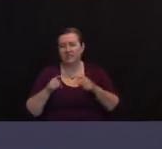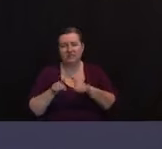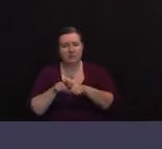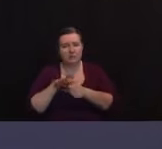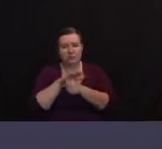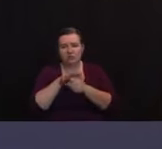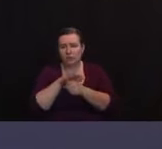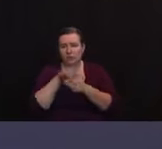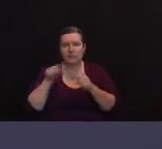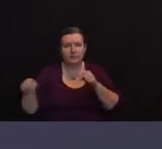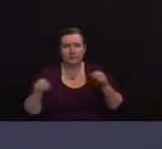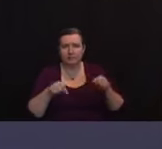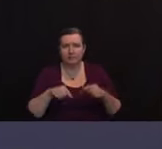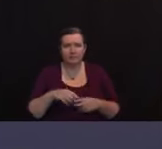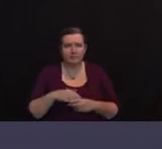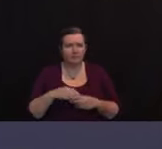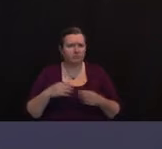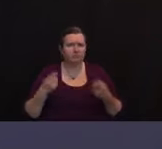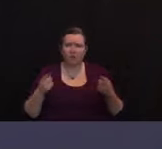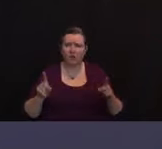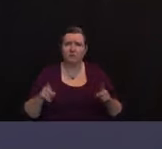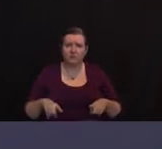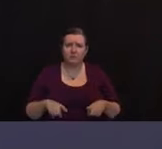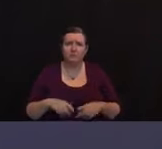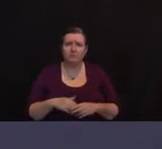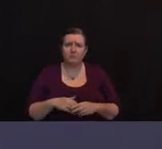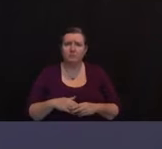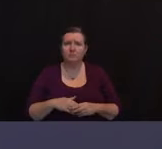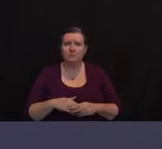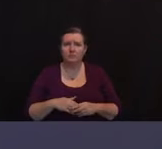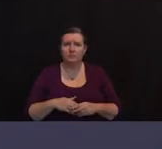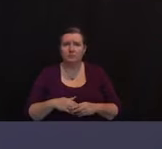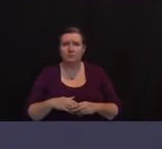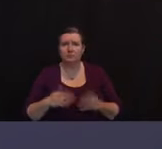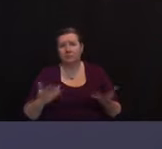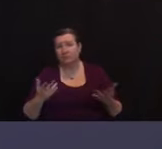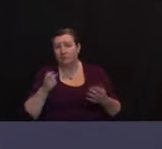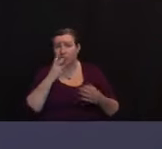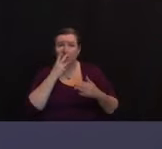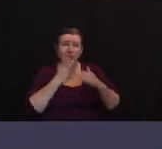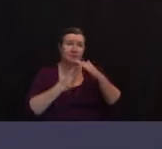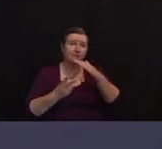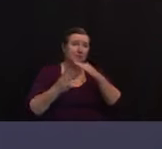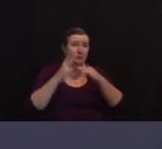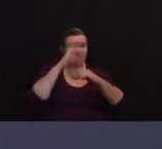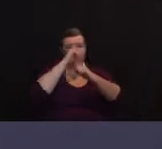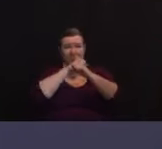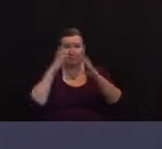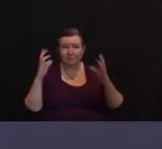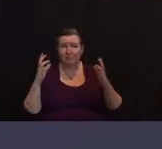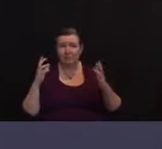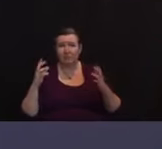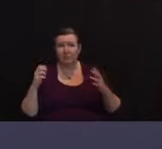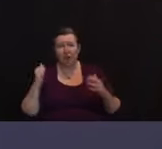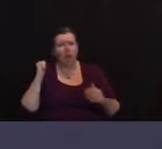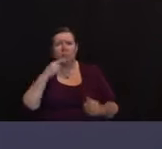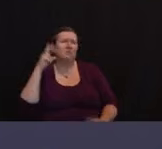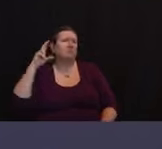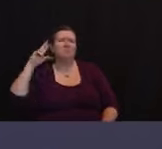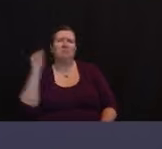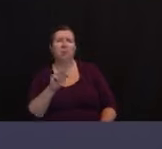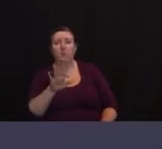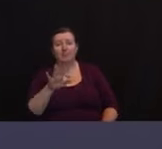happening already. Could I see it? I would not say hell no, but we are the densest state in the